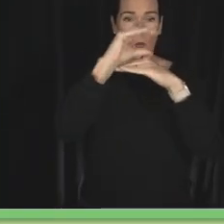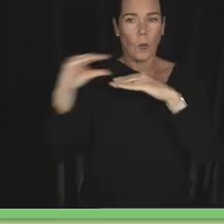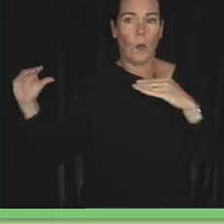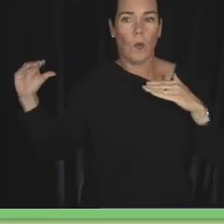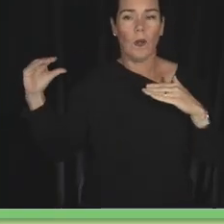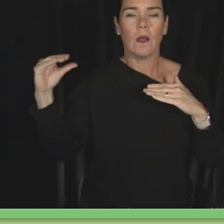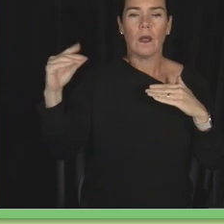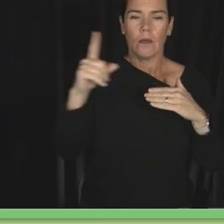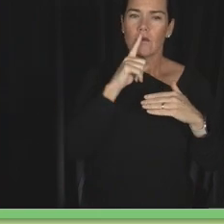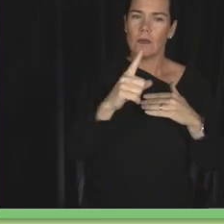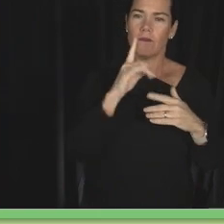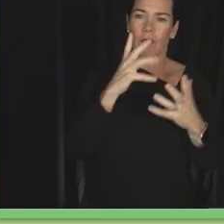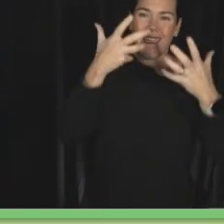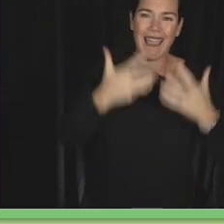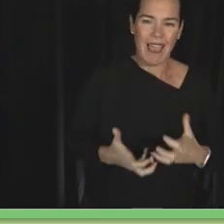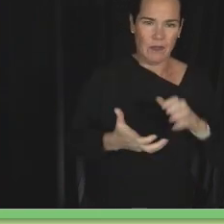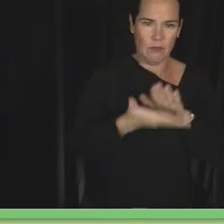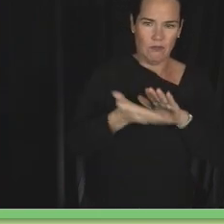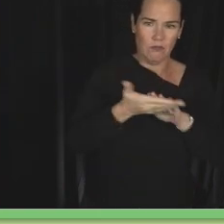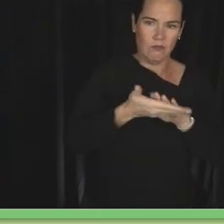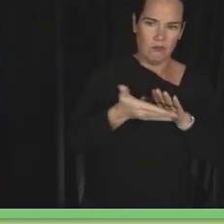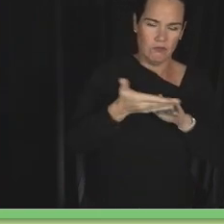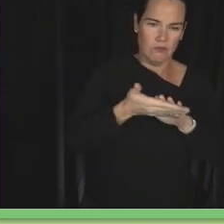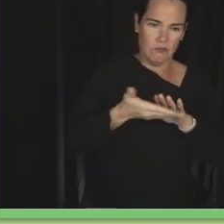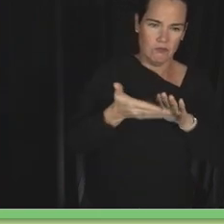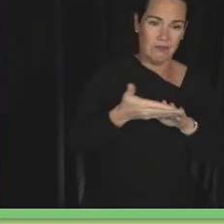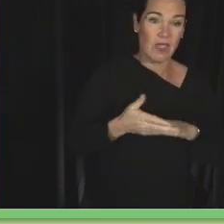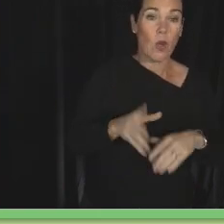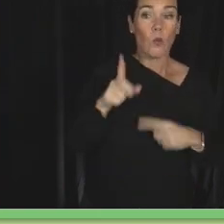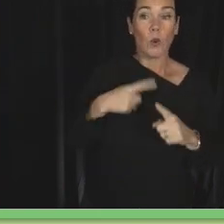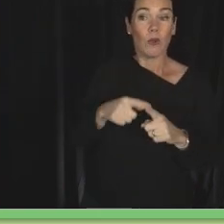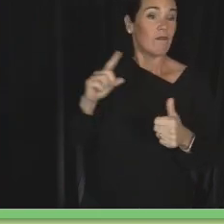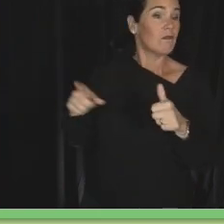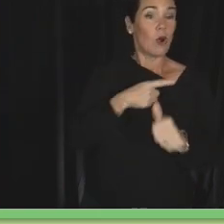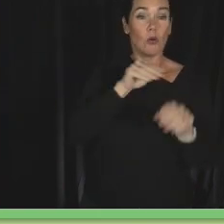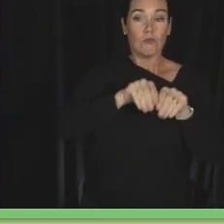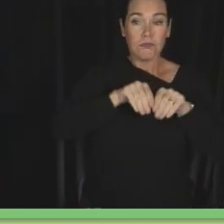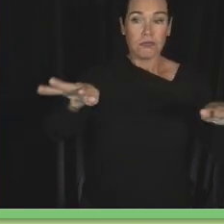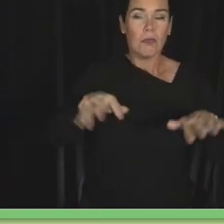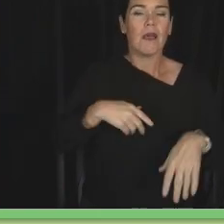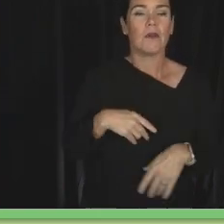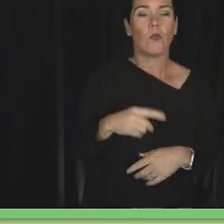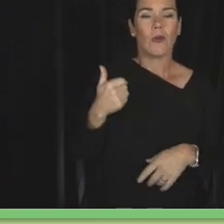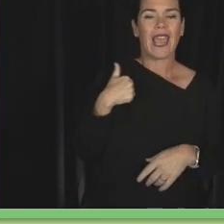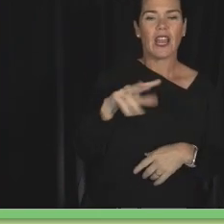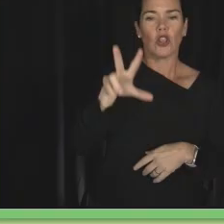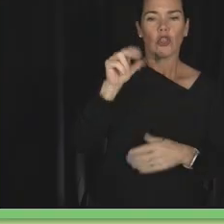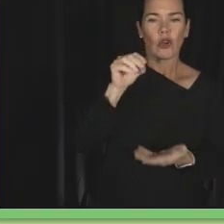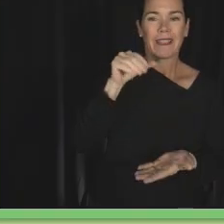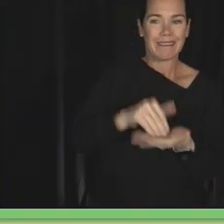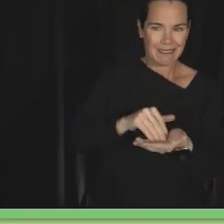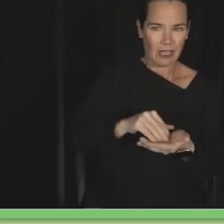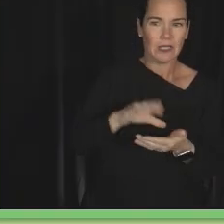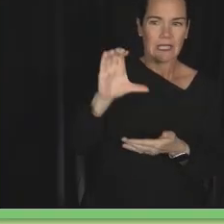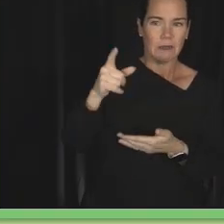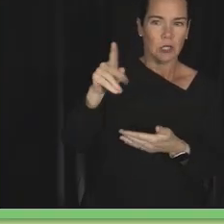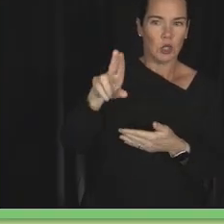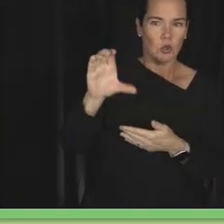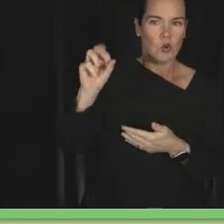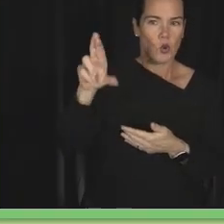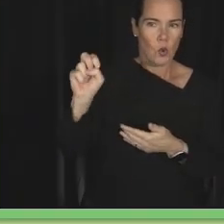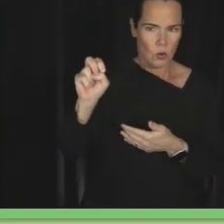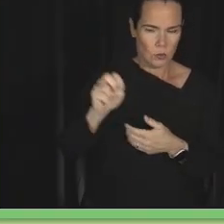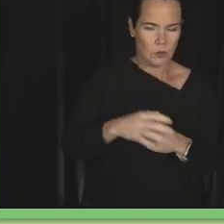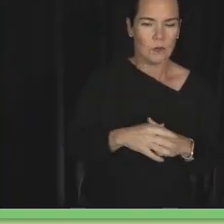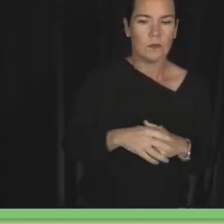heaviest loaded Fluent Bit pods, and at the time we rolled it out, about 30,000 CPU cores at peak. This was one